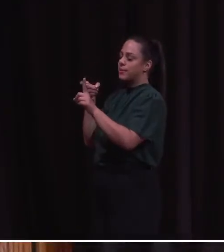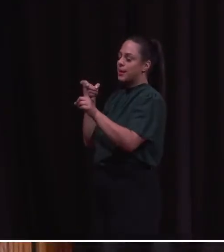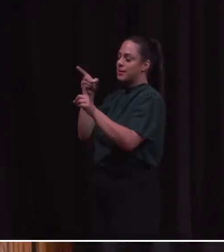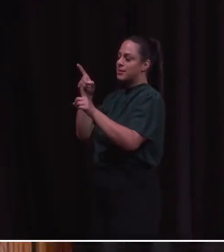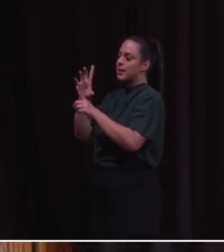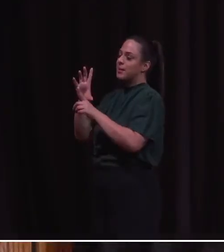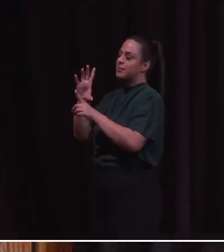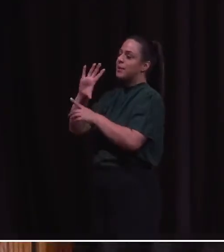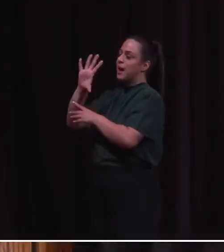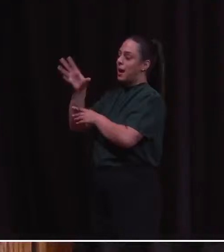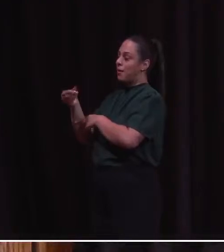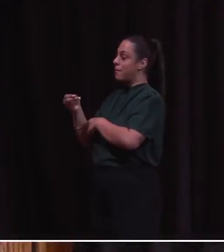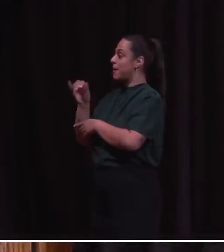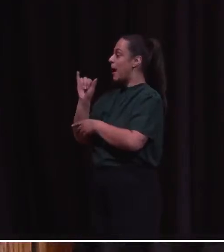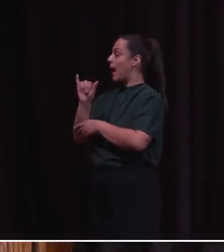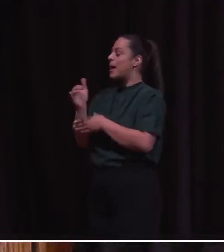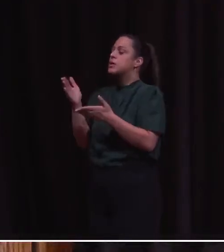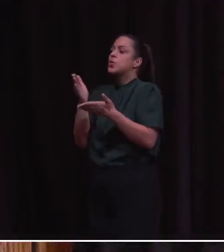the very last part.